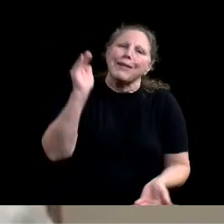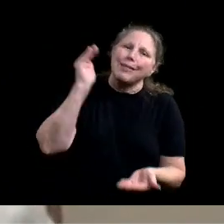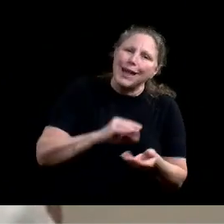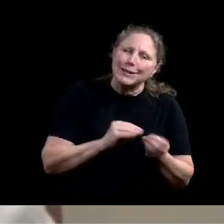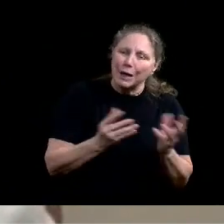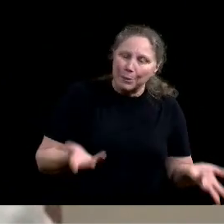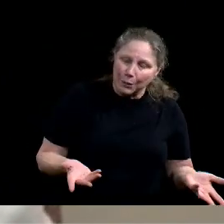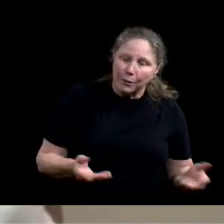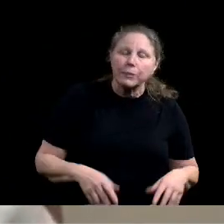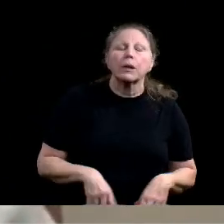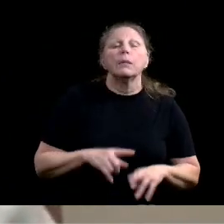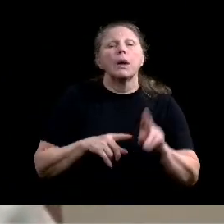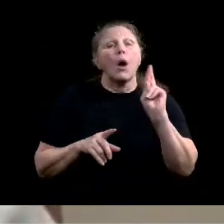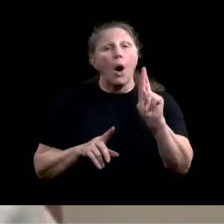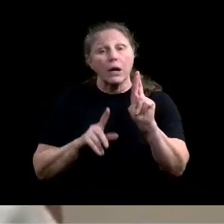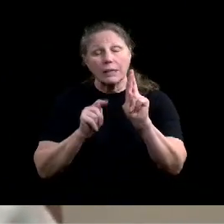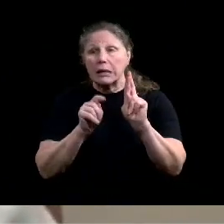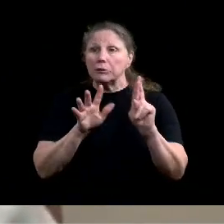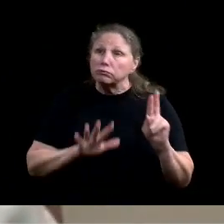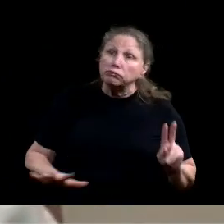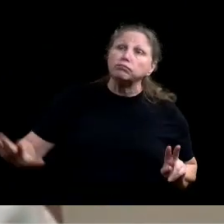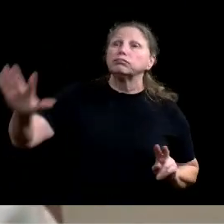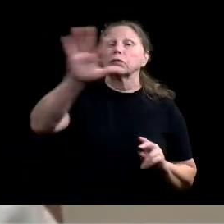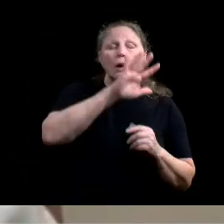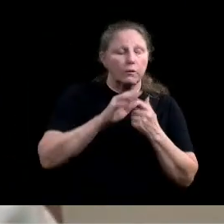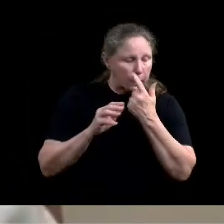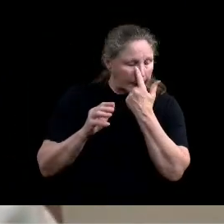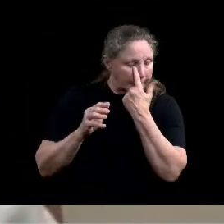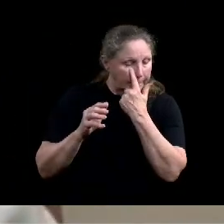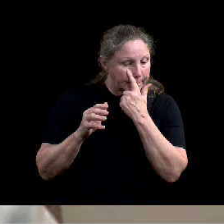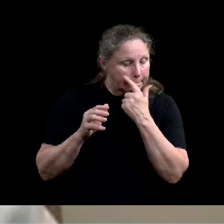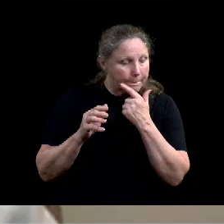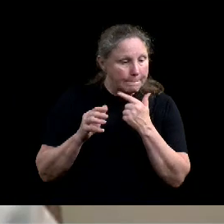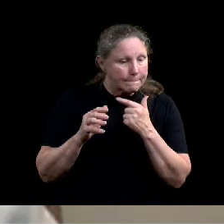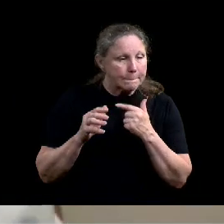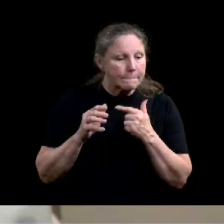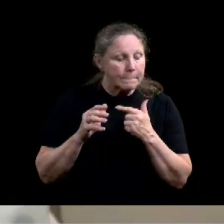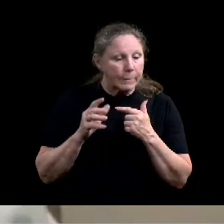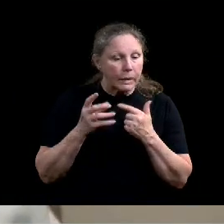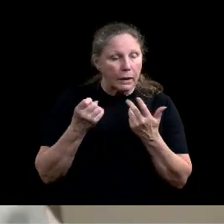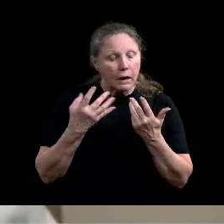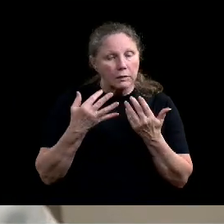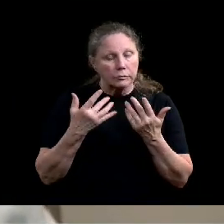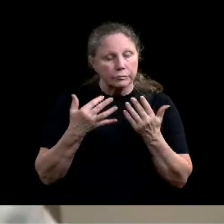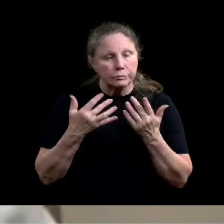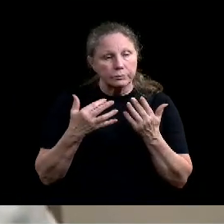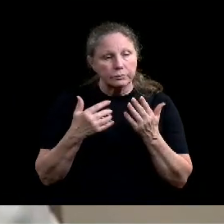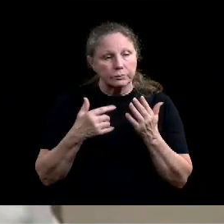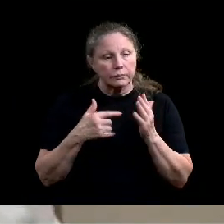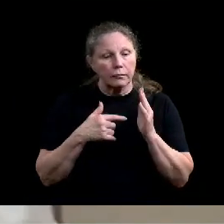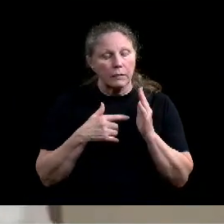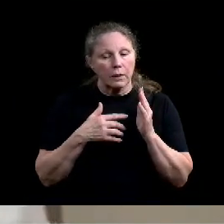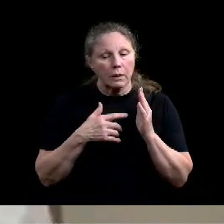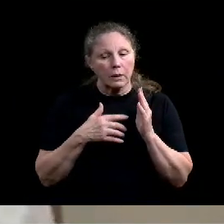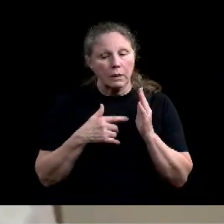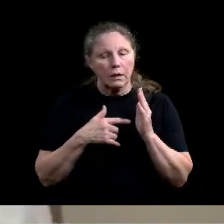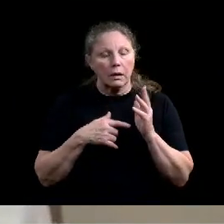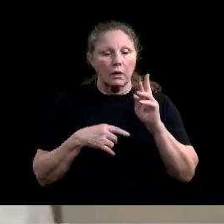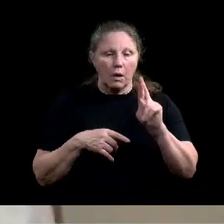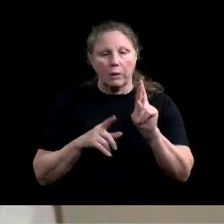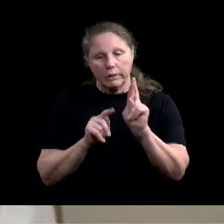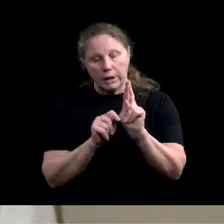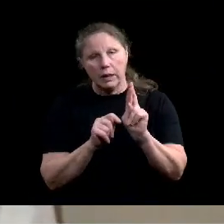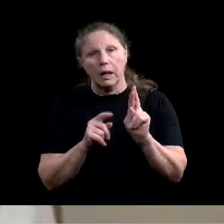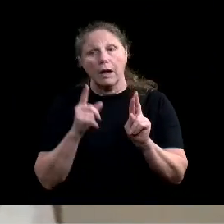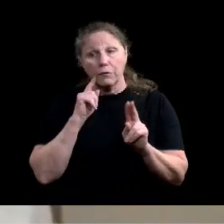It is offering the RT, the effective reproductive number for the state of Texas compared with all the other